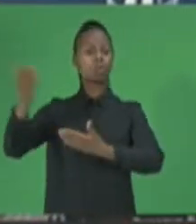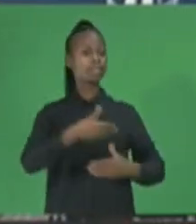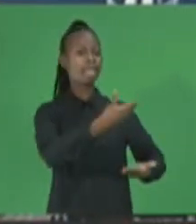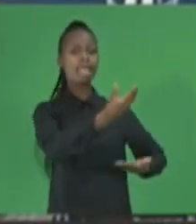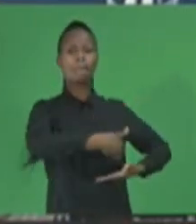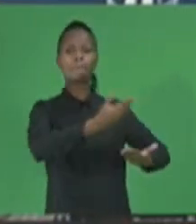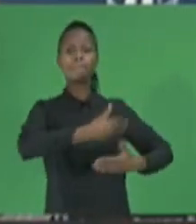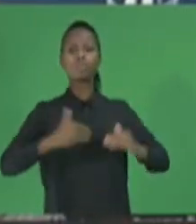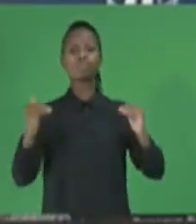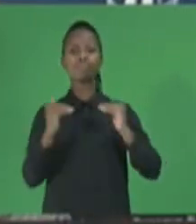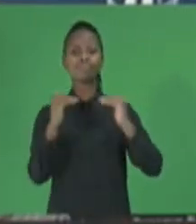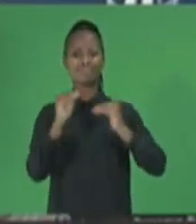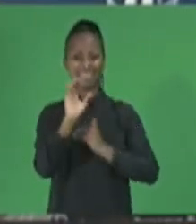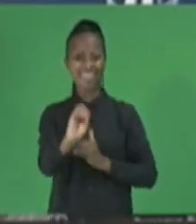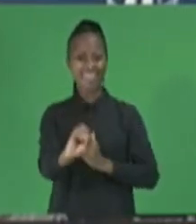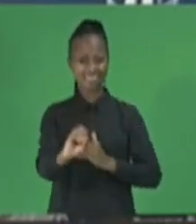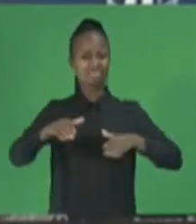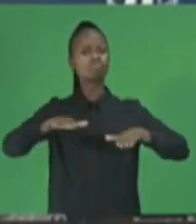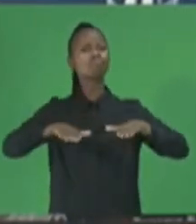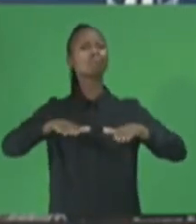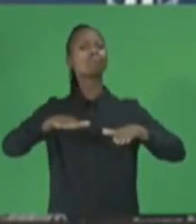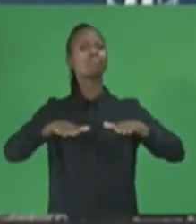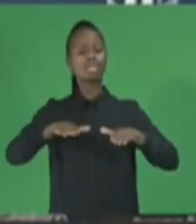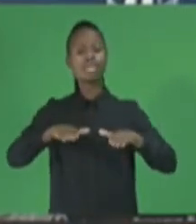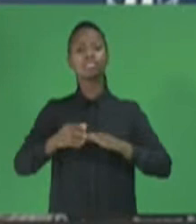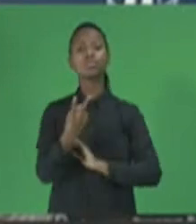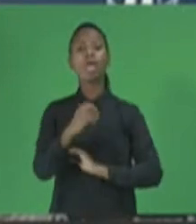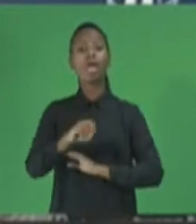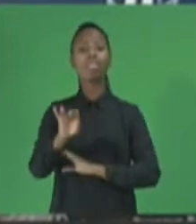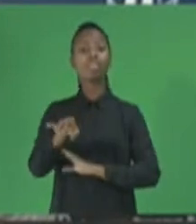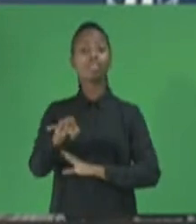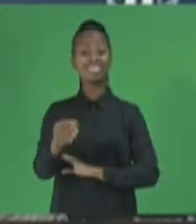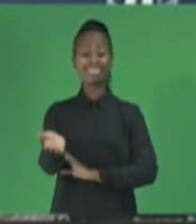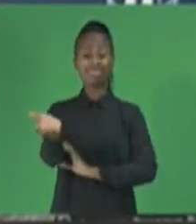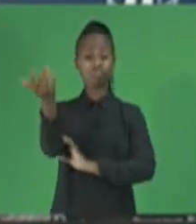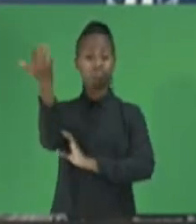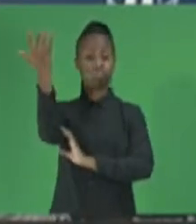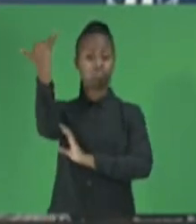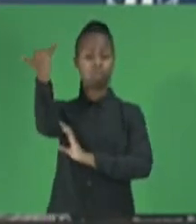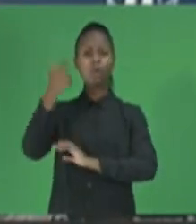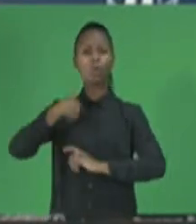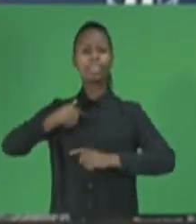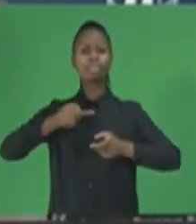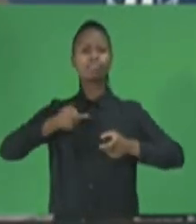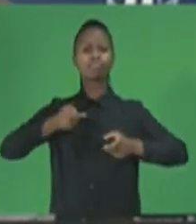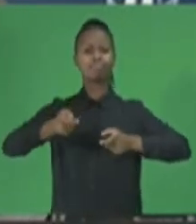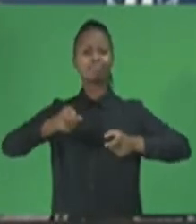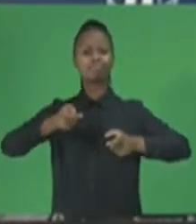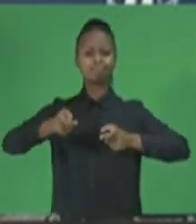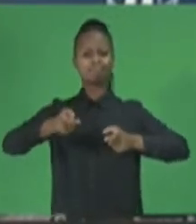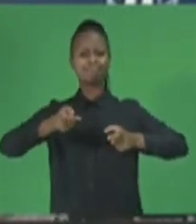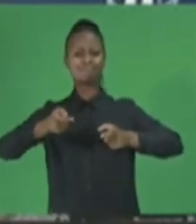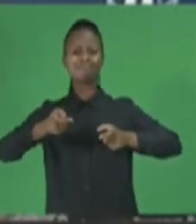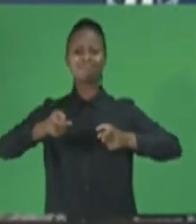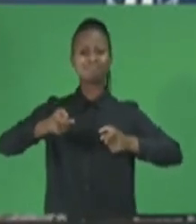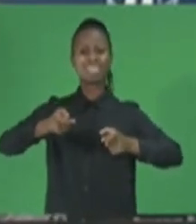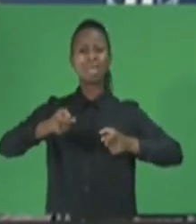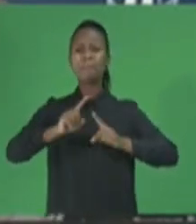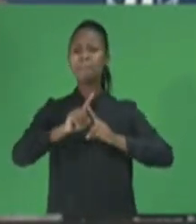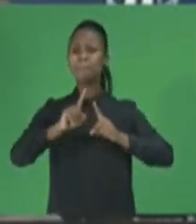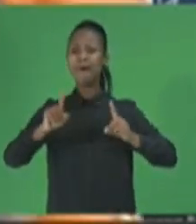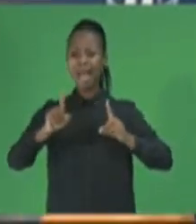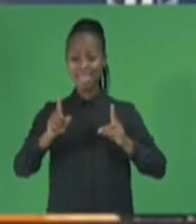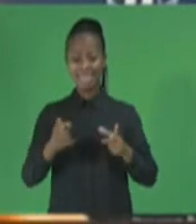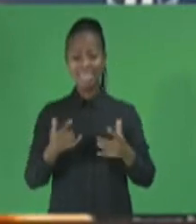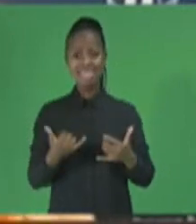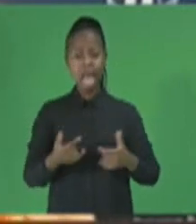in 2017, we were running a current account deficit. And so we are less vulnerable